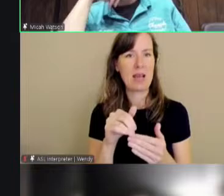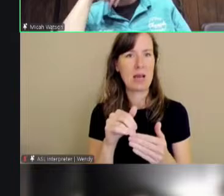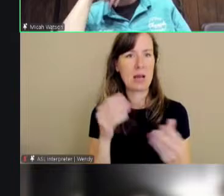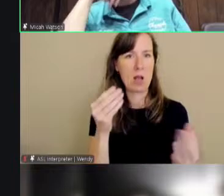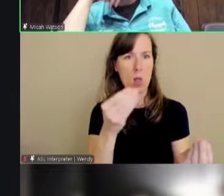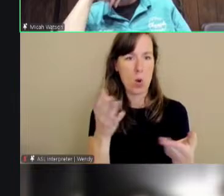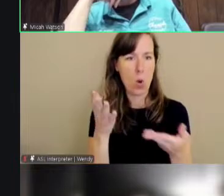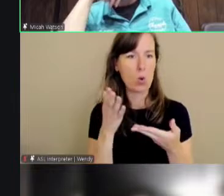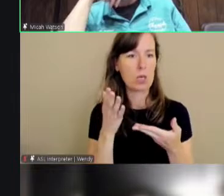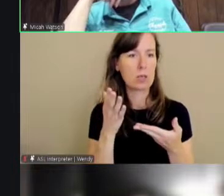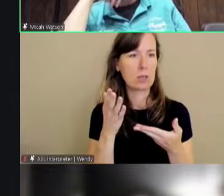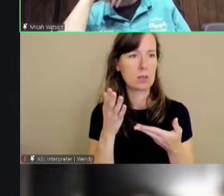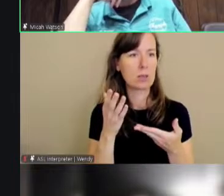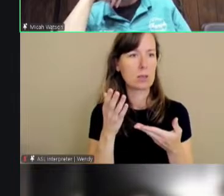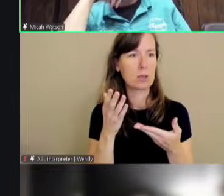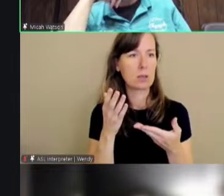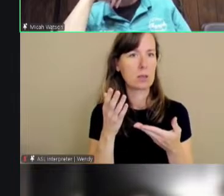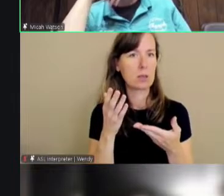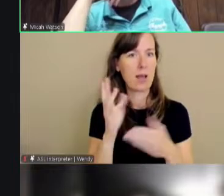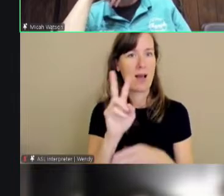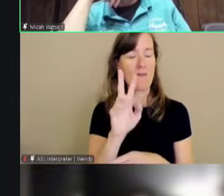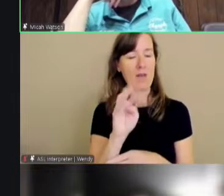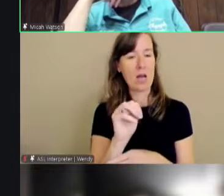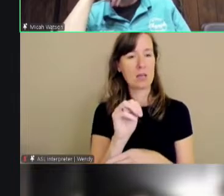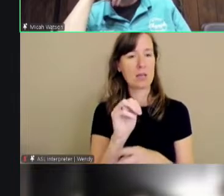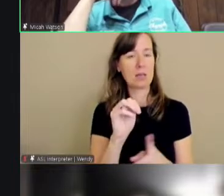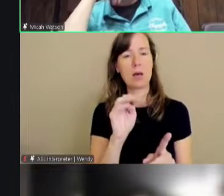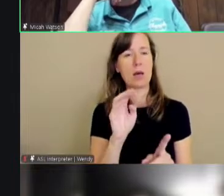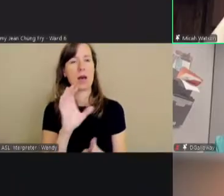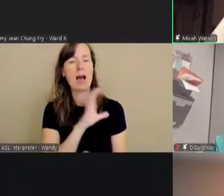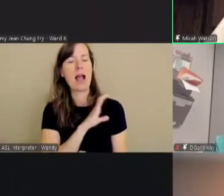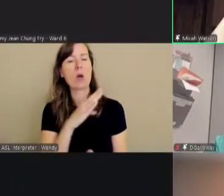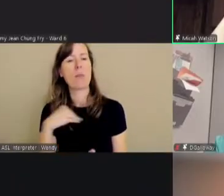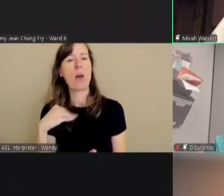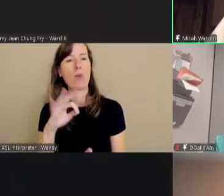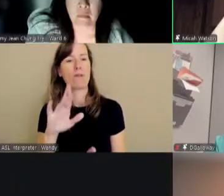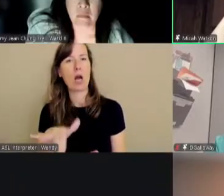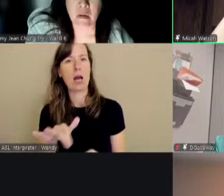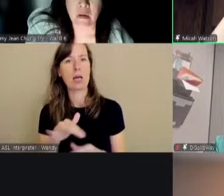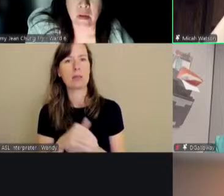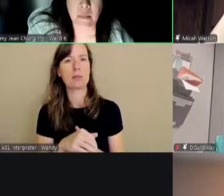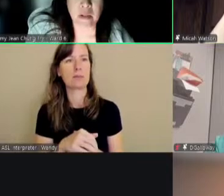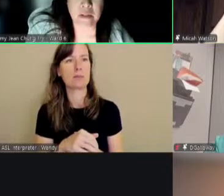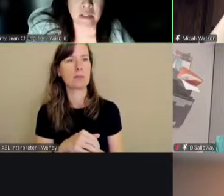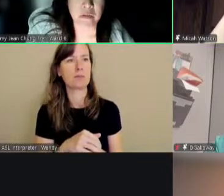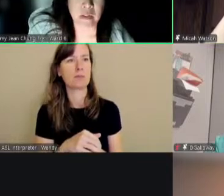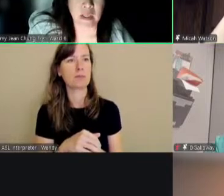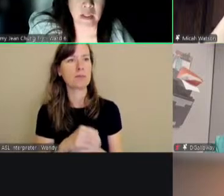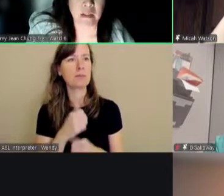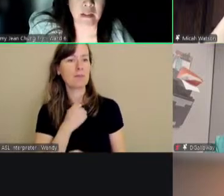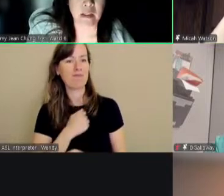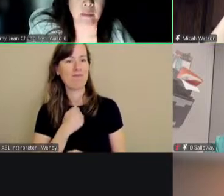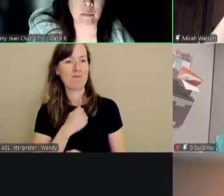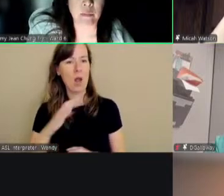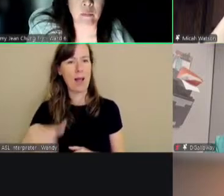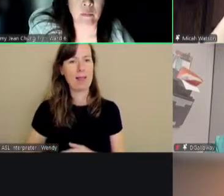think Vice Mayor, sorry, Council Member Fry. I apologize for the late